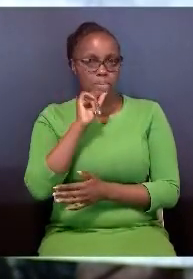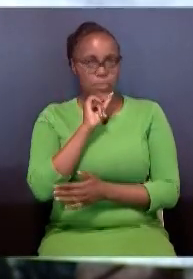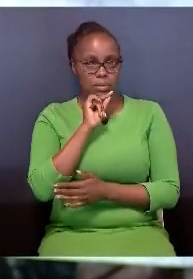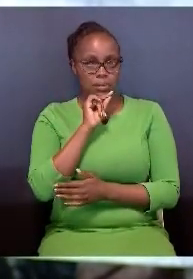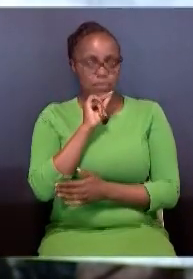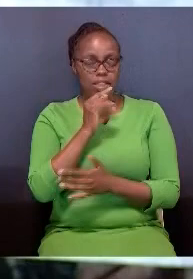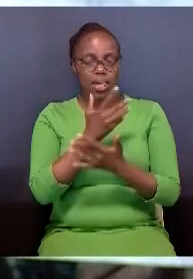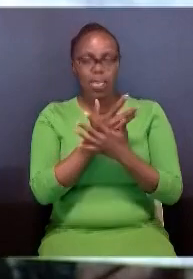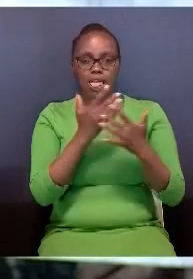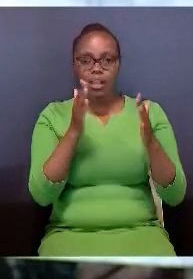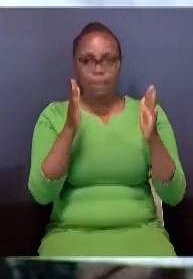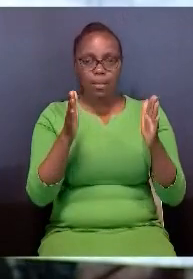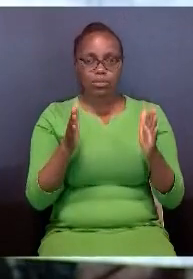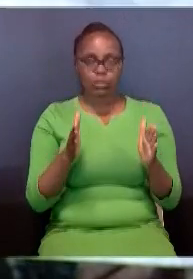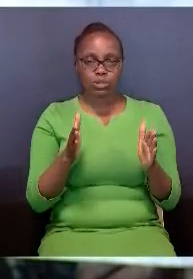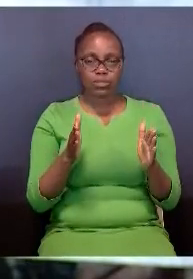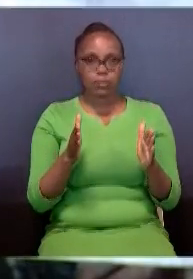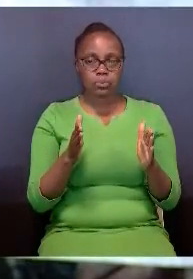anybody